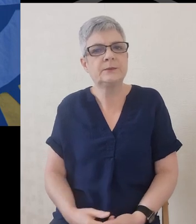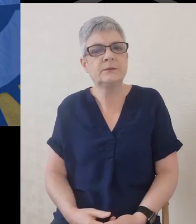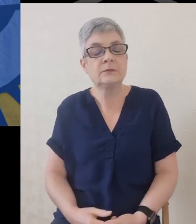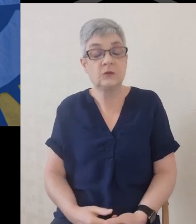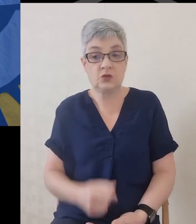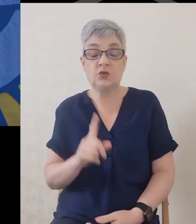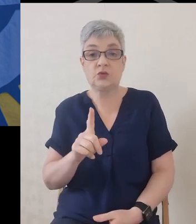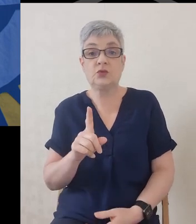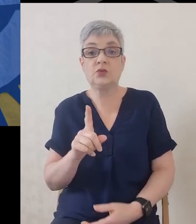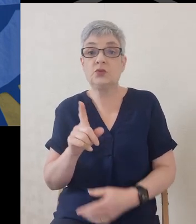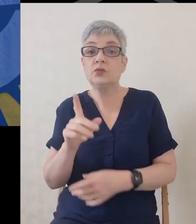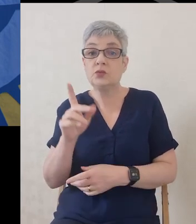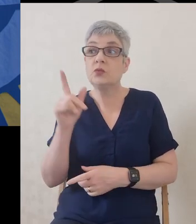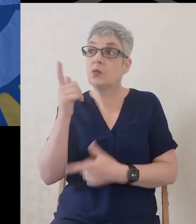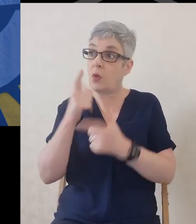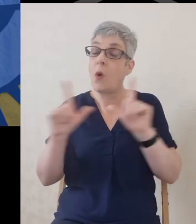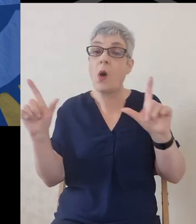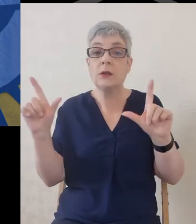Then, Lord,